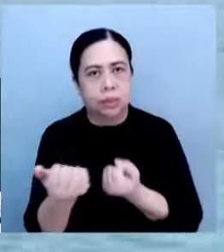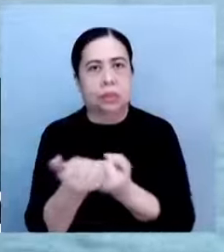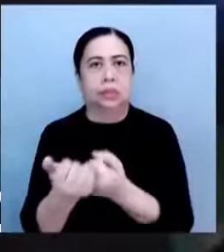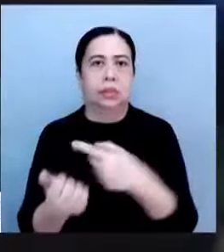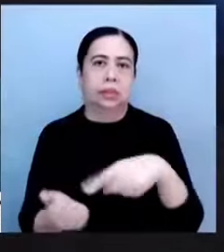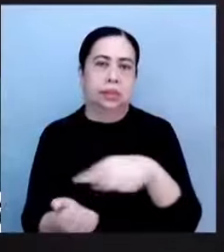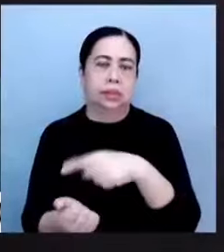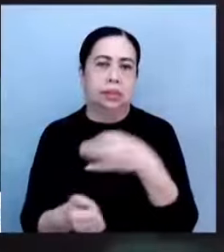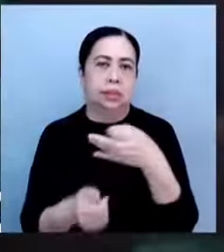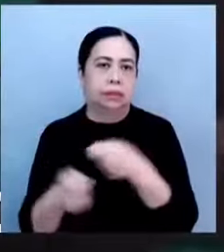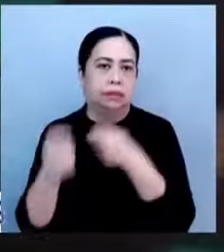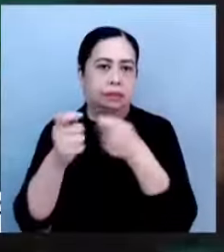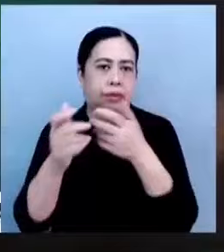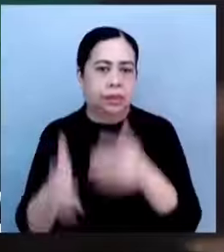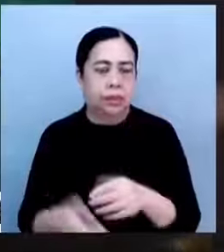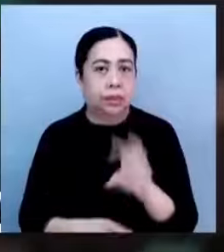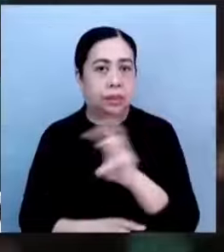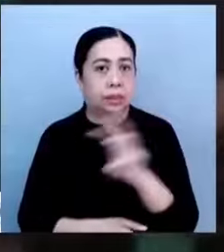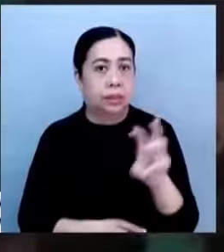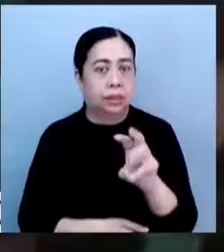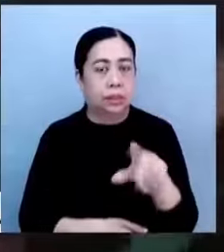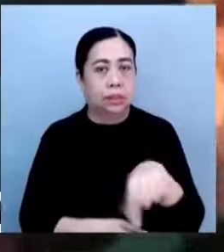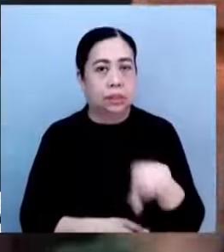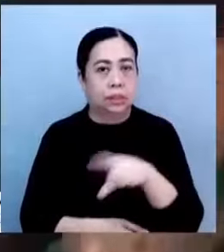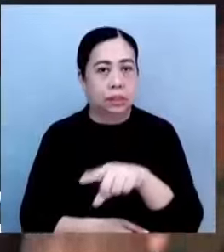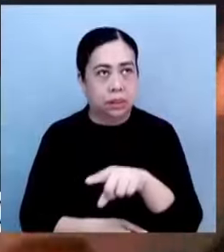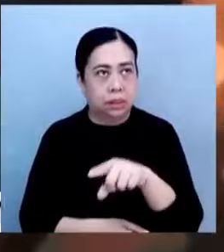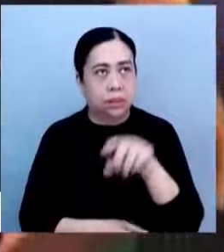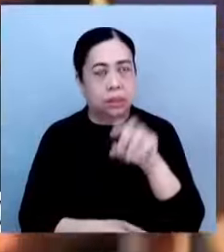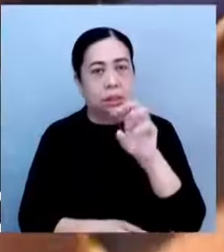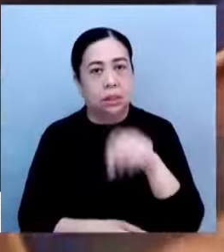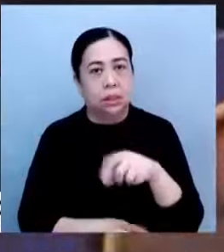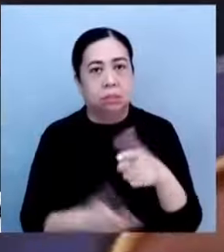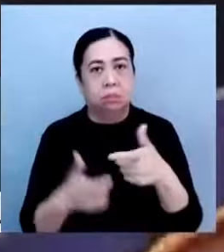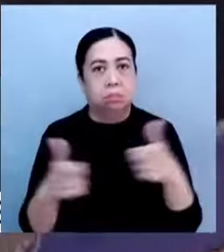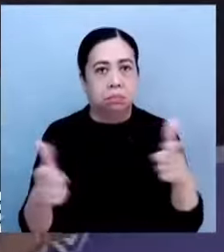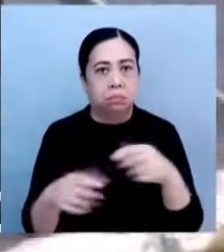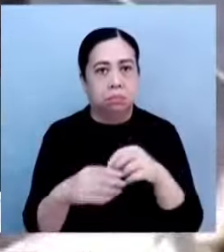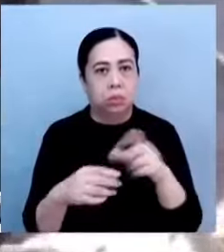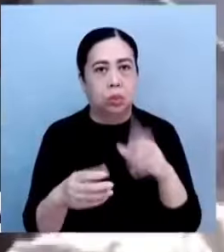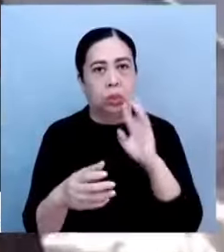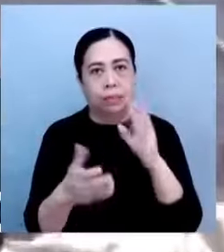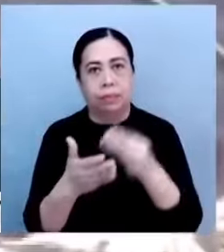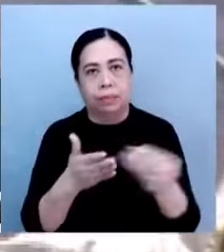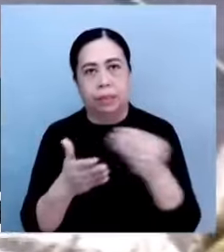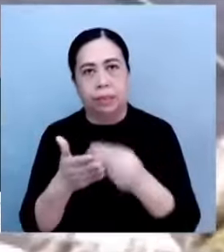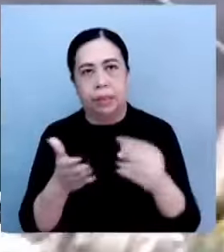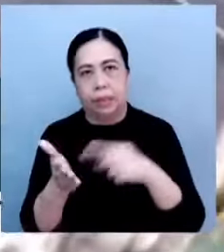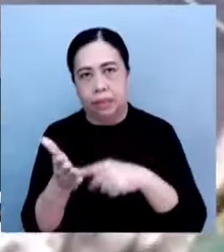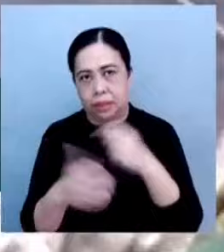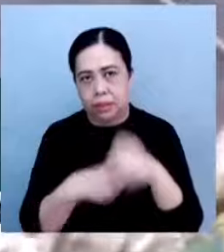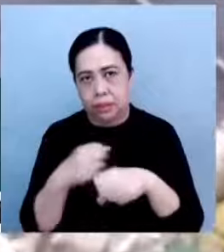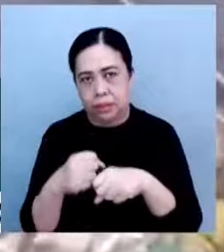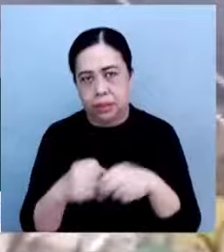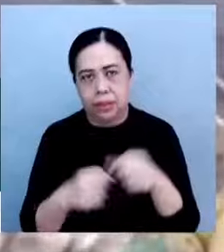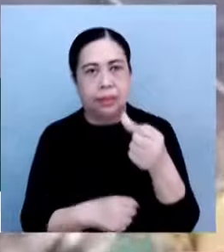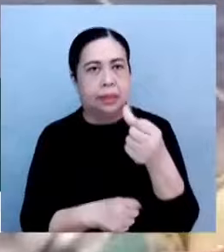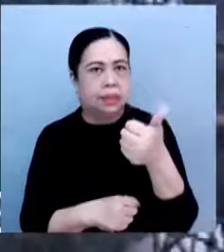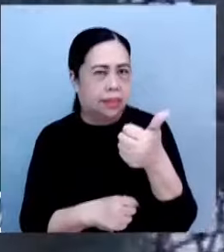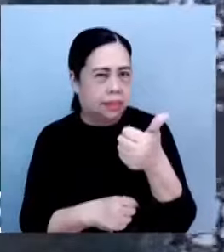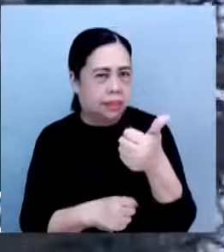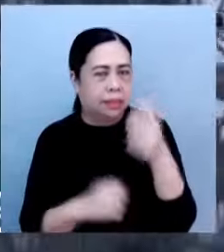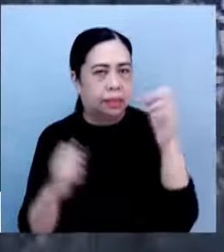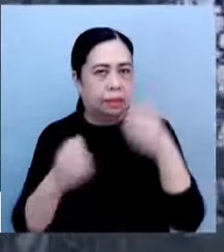folk. Of the 66 units of 62-footer vessels the country will purchase this year, at least 10 are expected